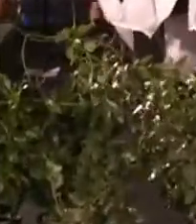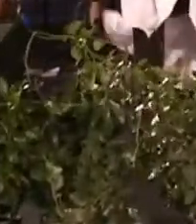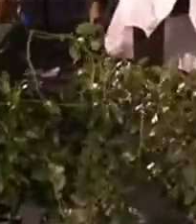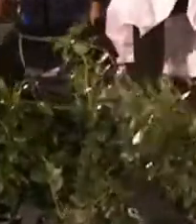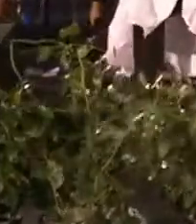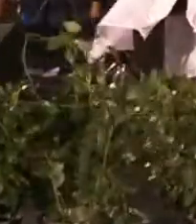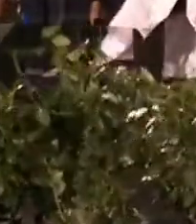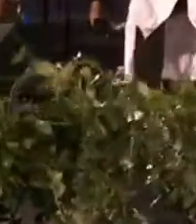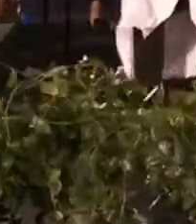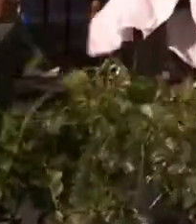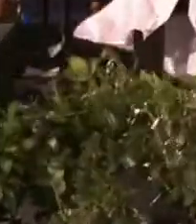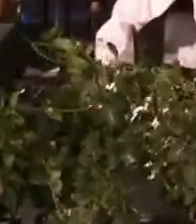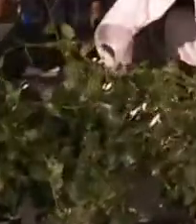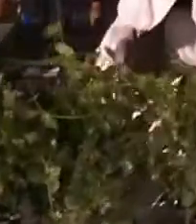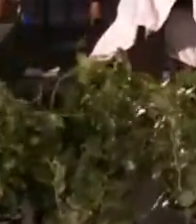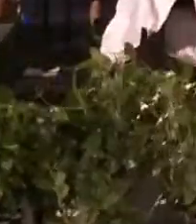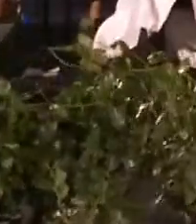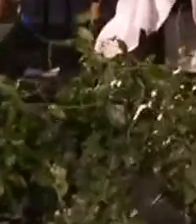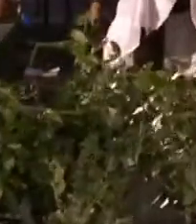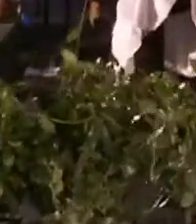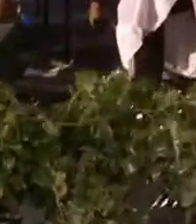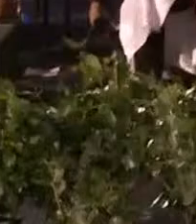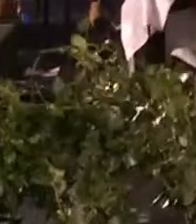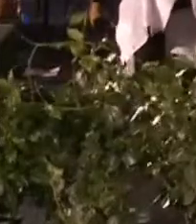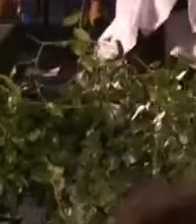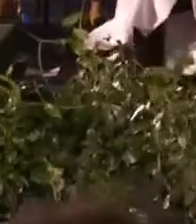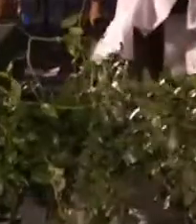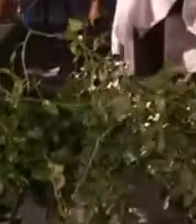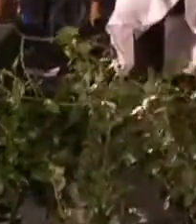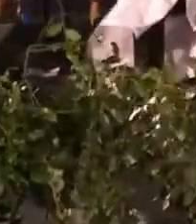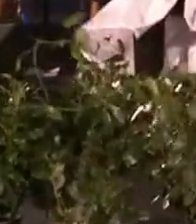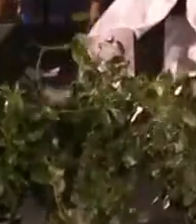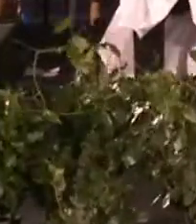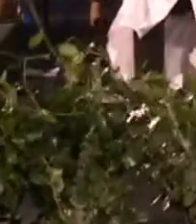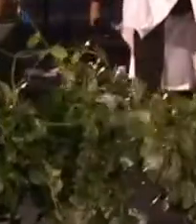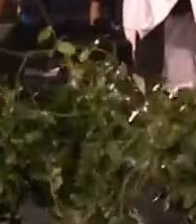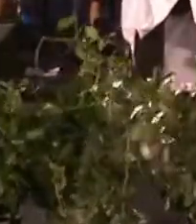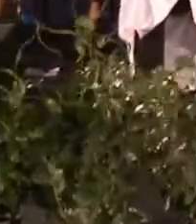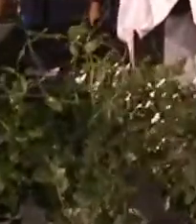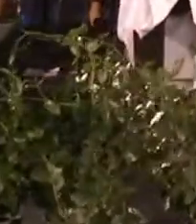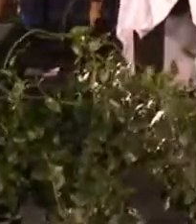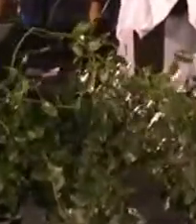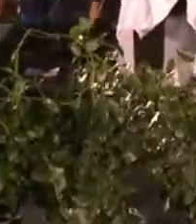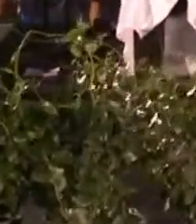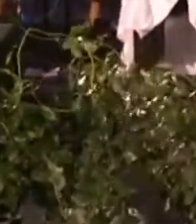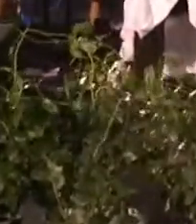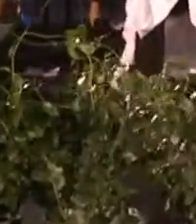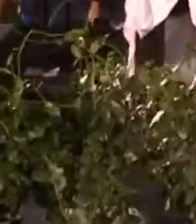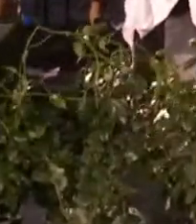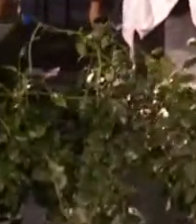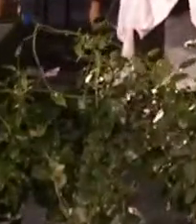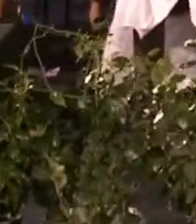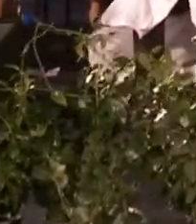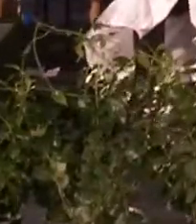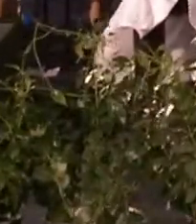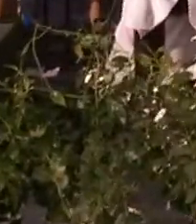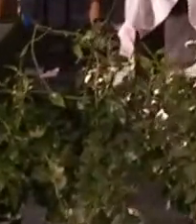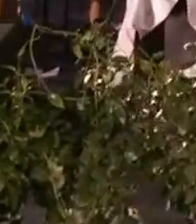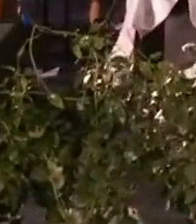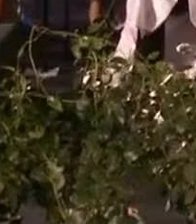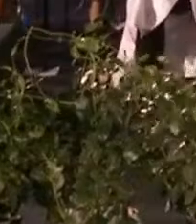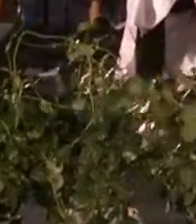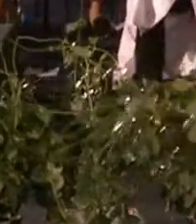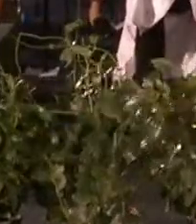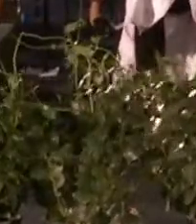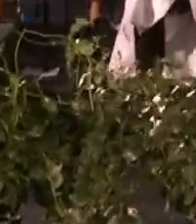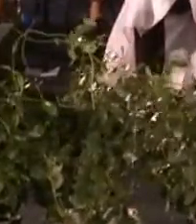Jonathan A. Reed will be attending San Antonio College. Val A.